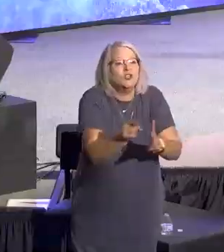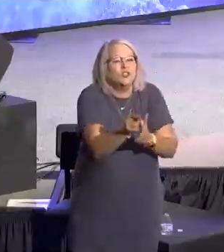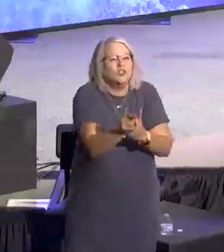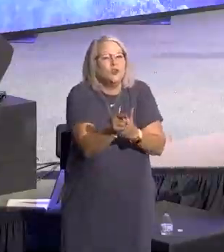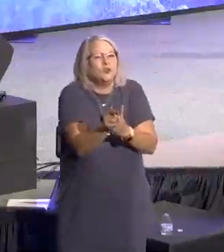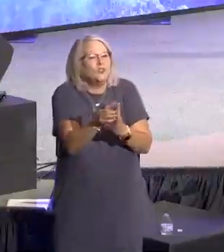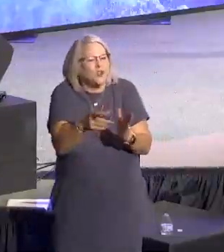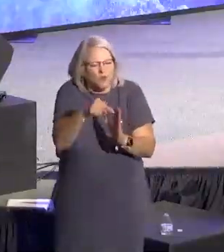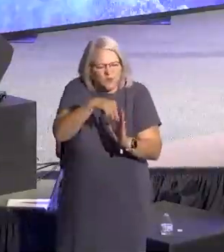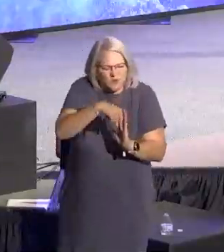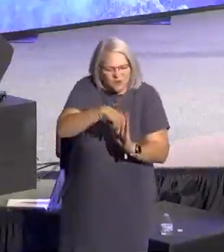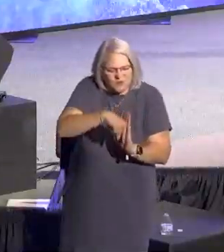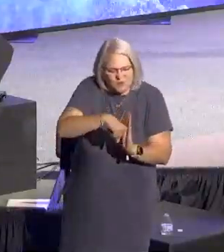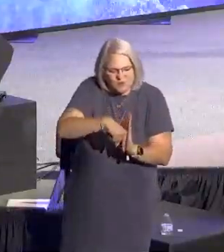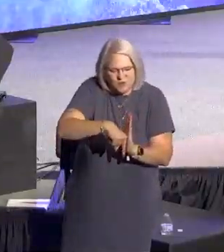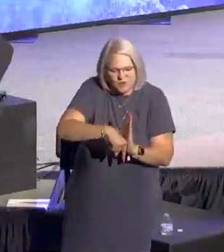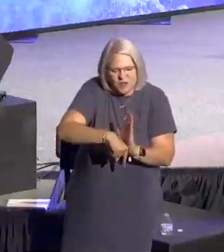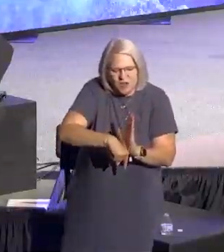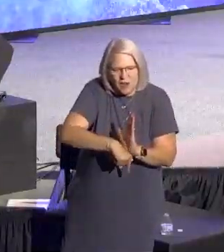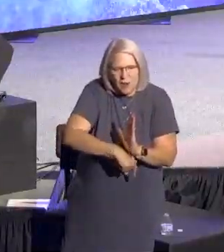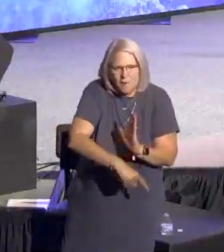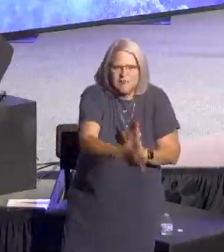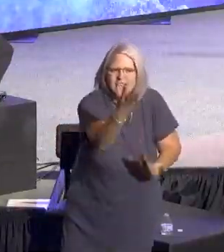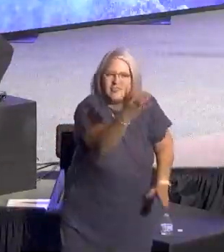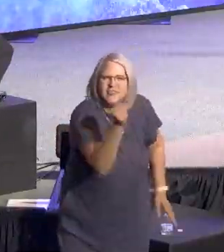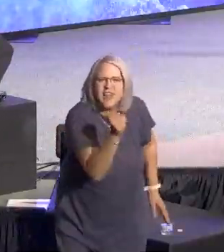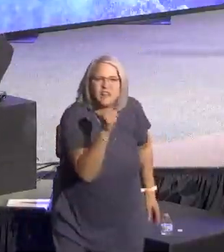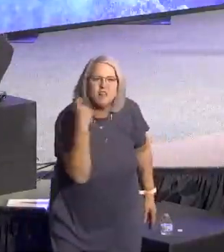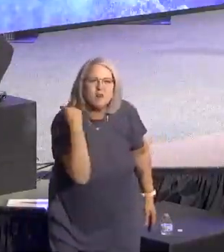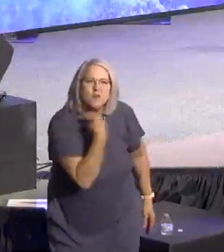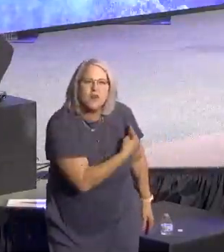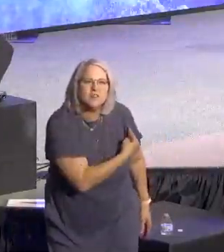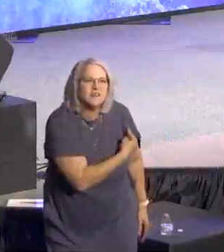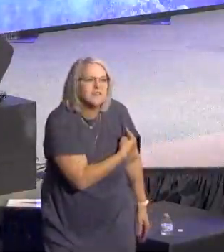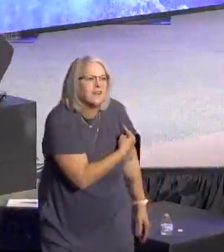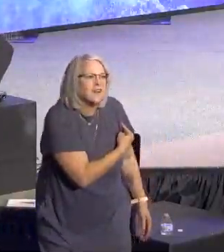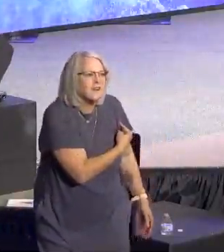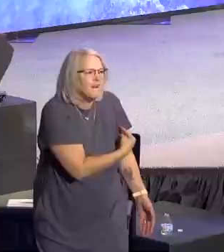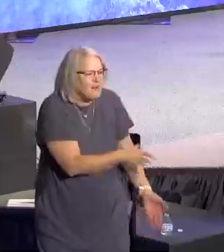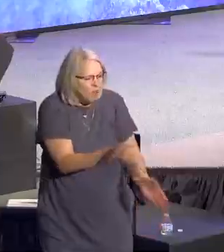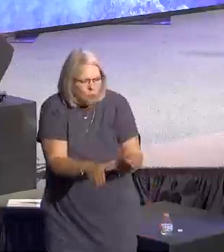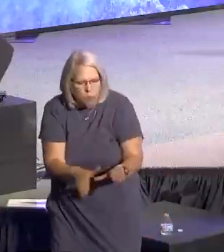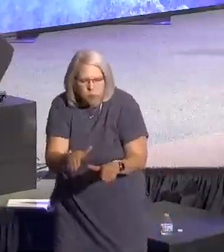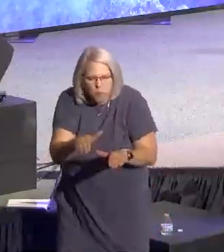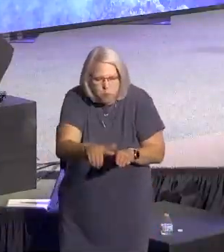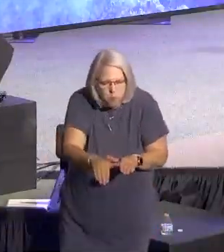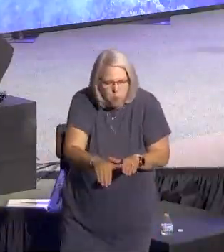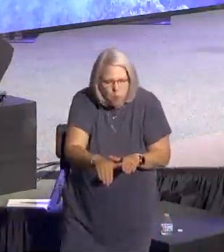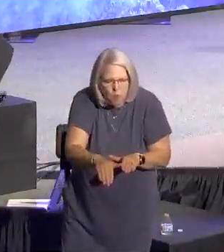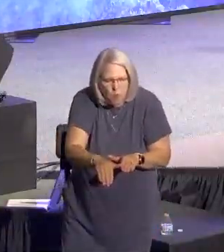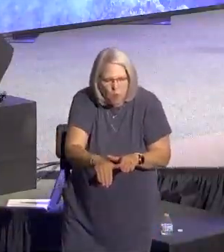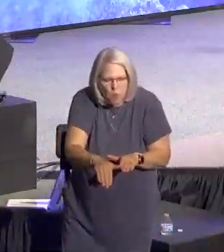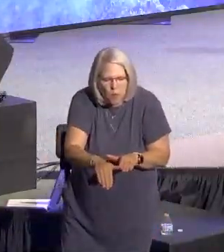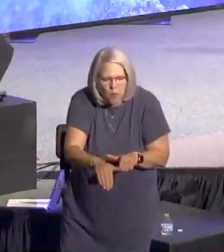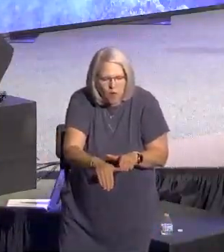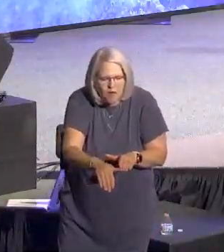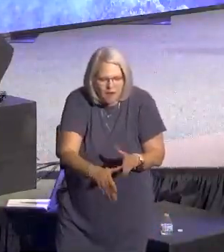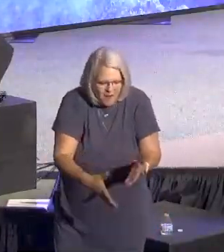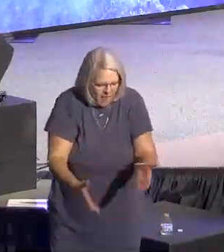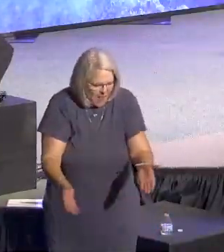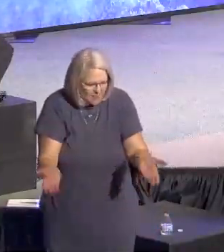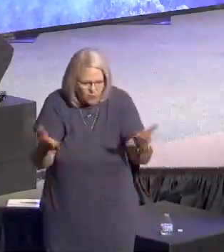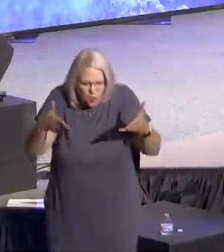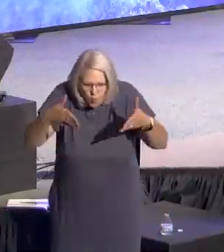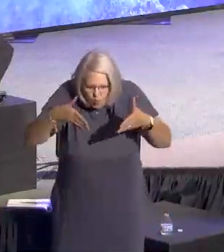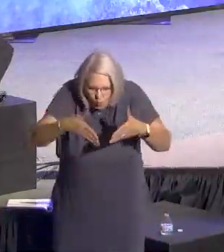deeper, to take that risk, to take that step and plumb the